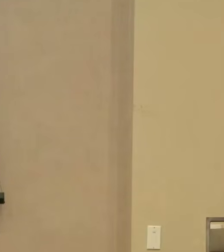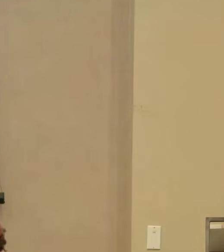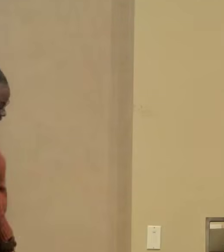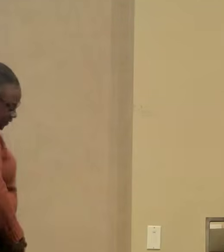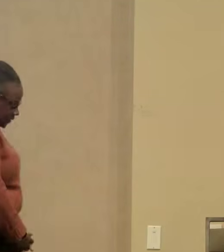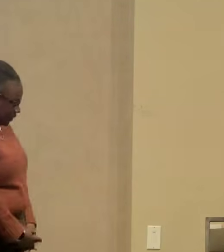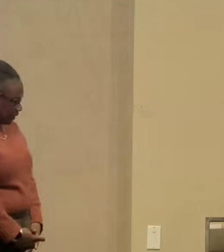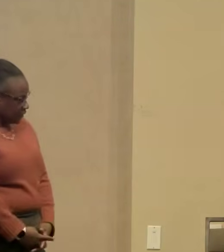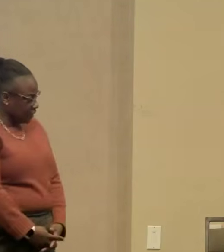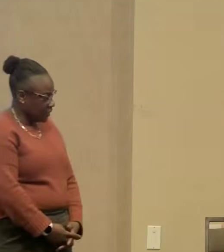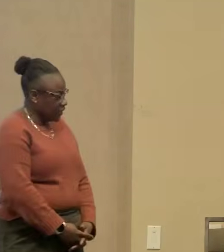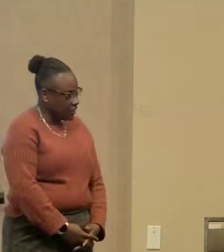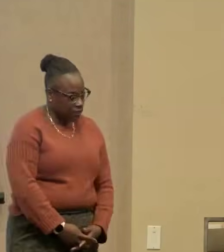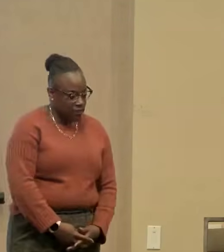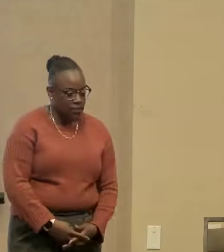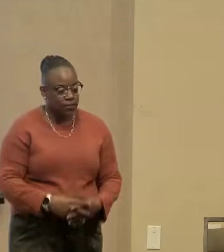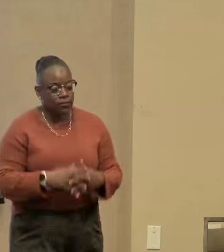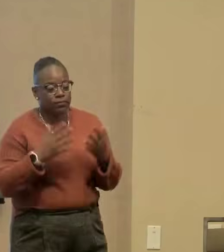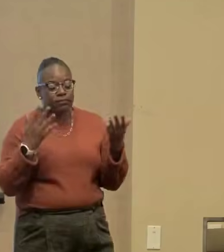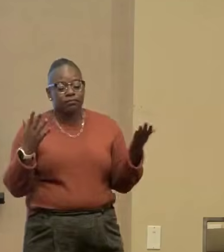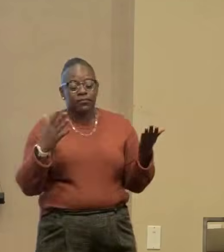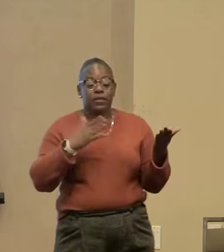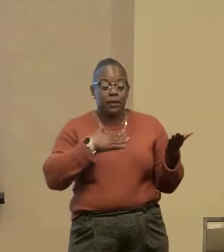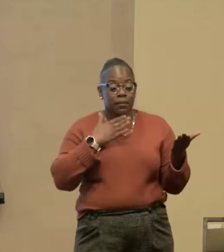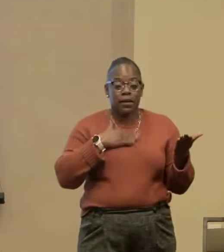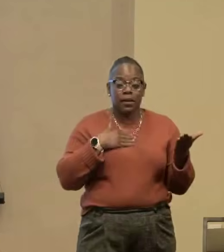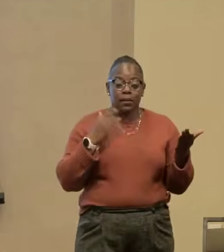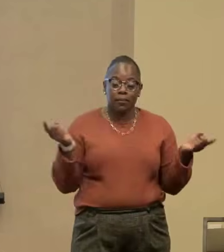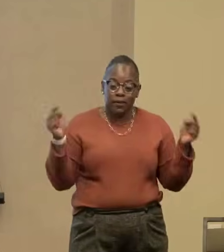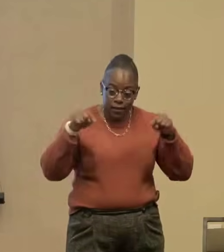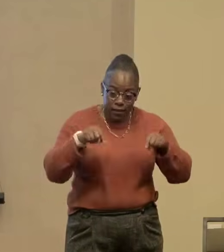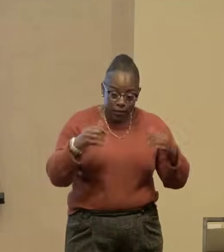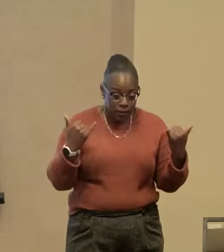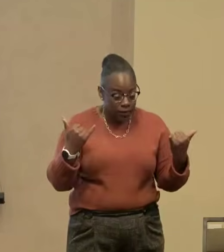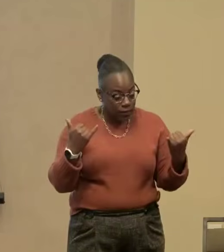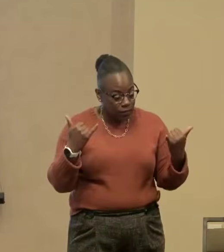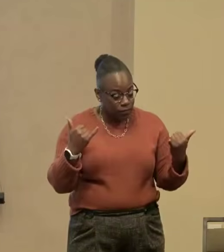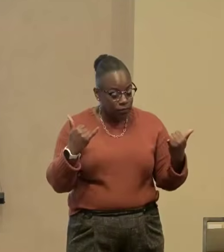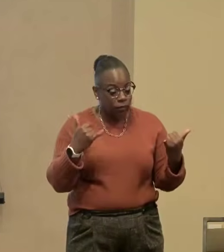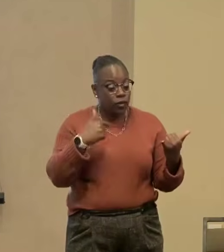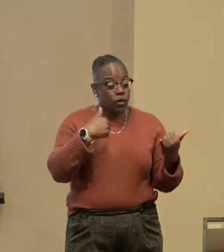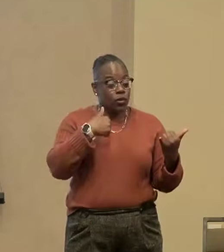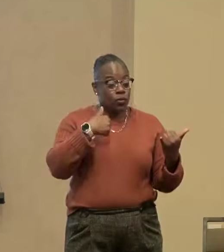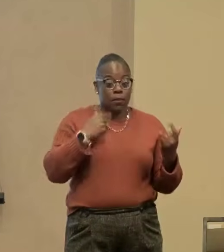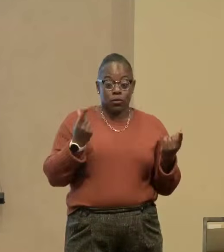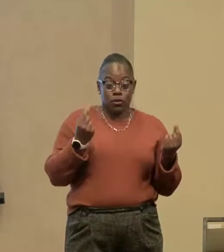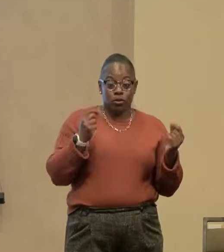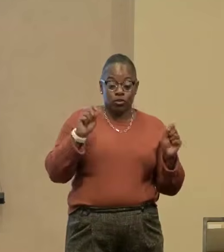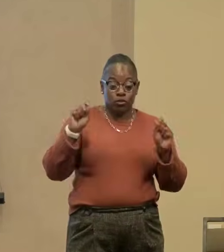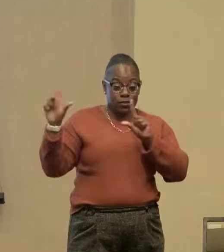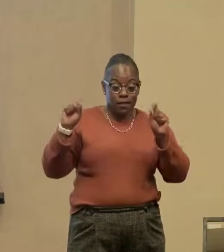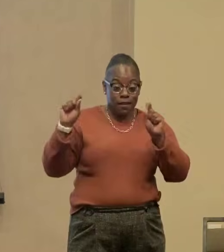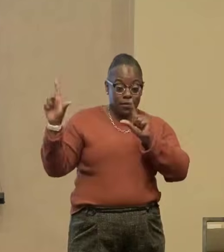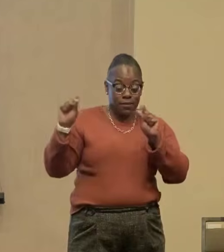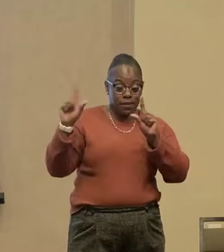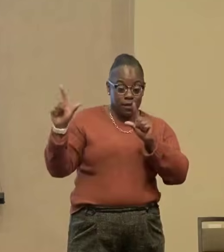All right. It's a pleasure to be here. And what I'm going to do is show the slides that I